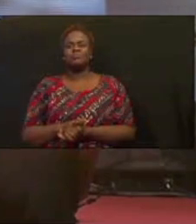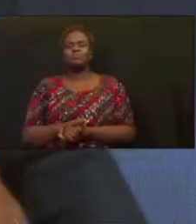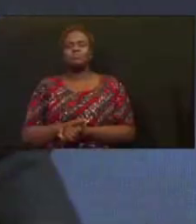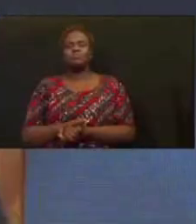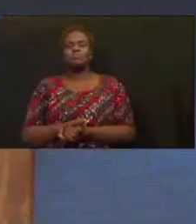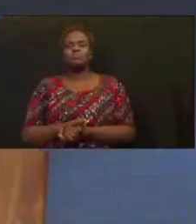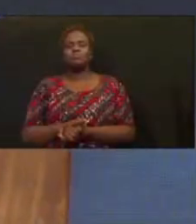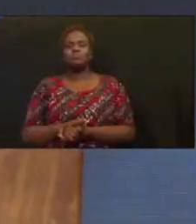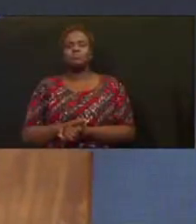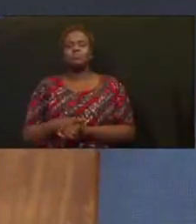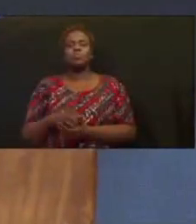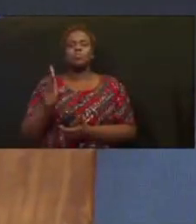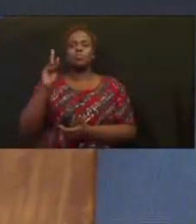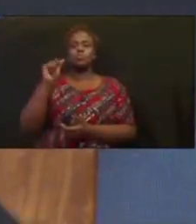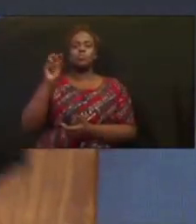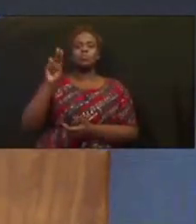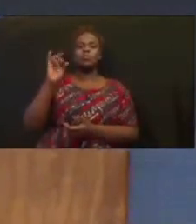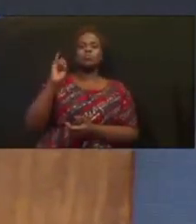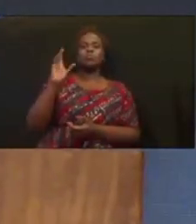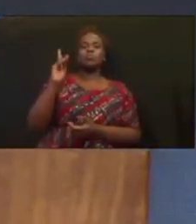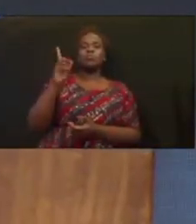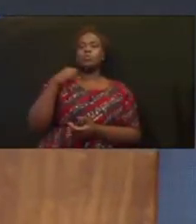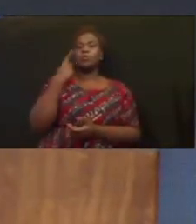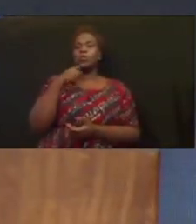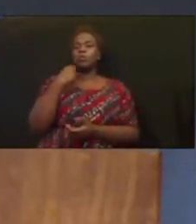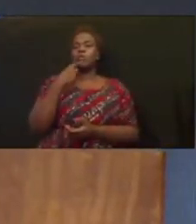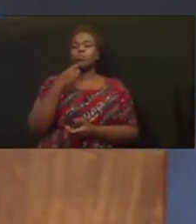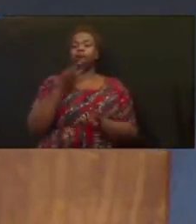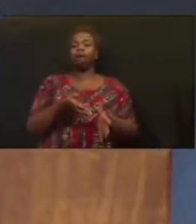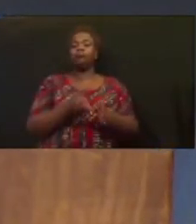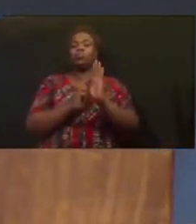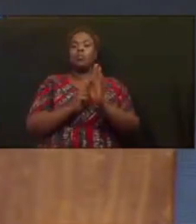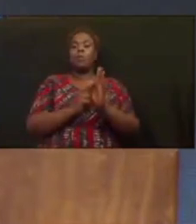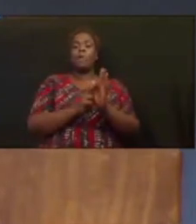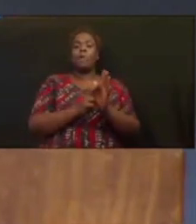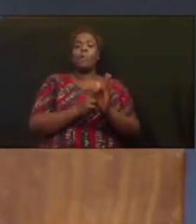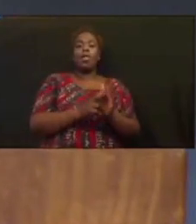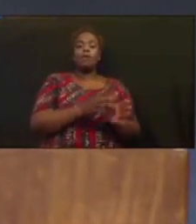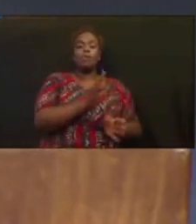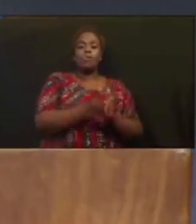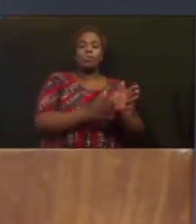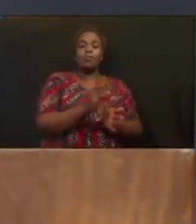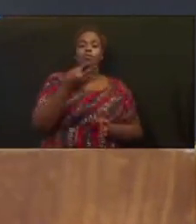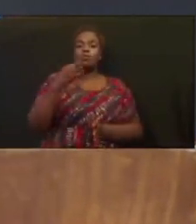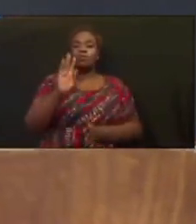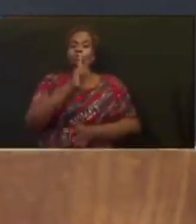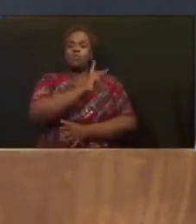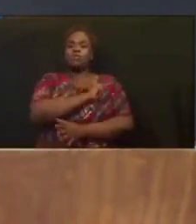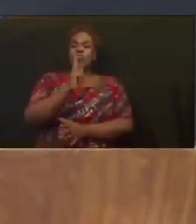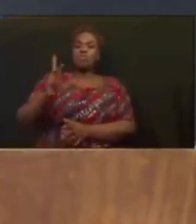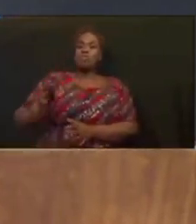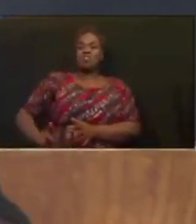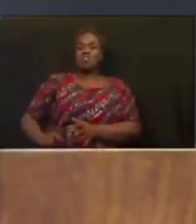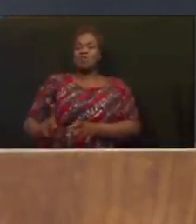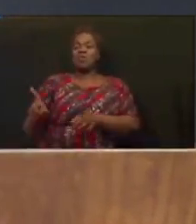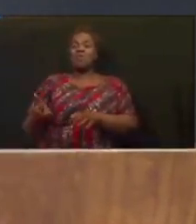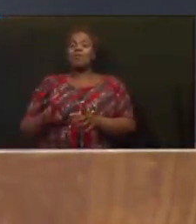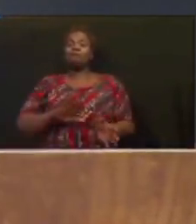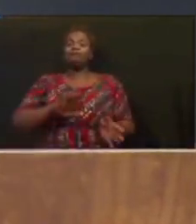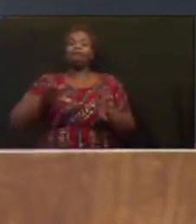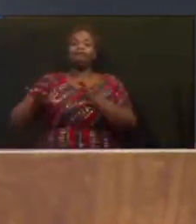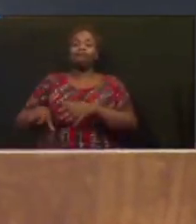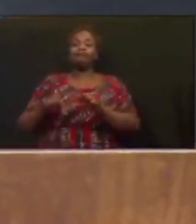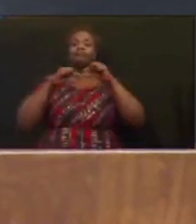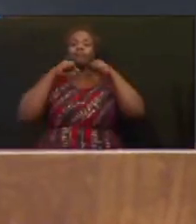It was David that restored the order of king, priest, prophet, that